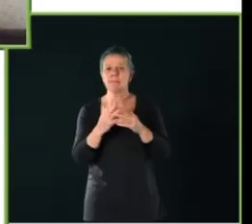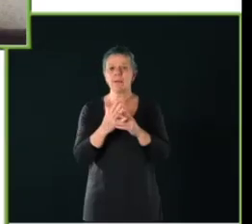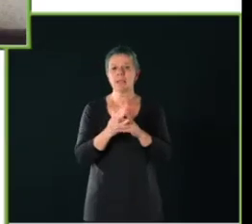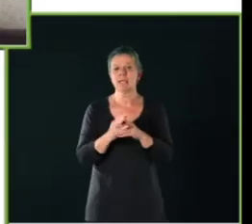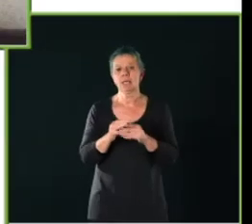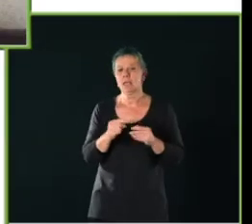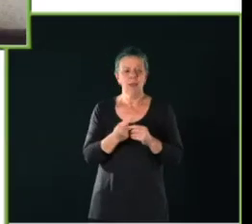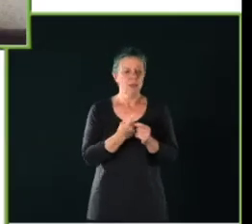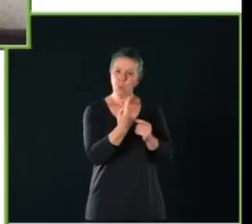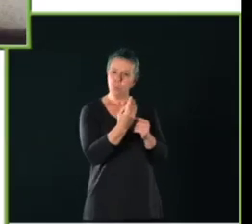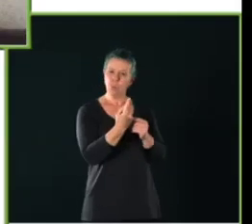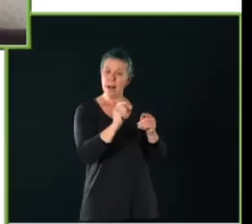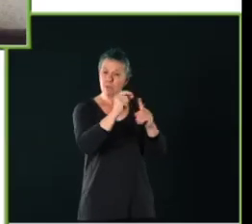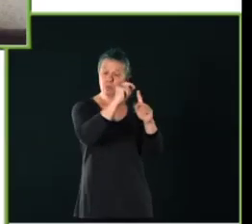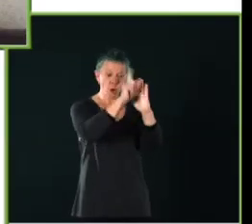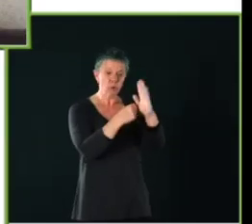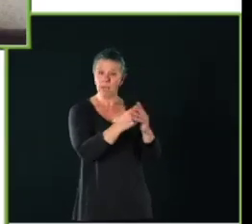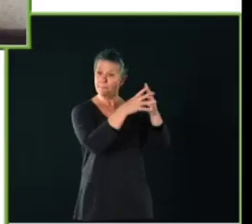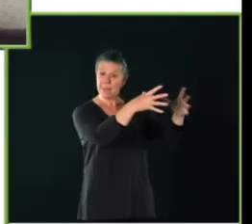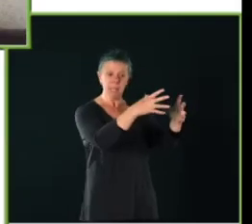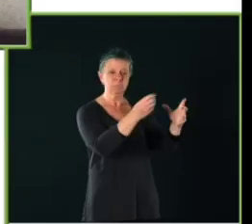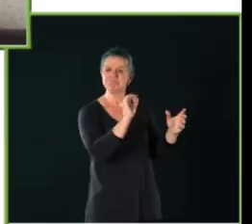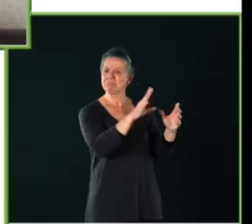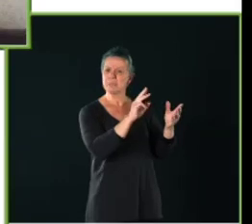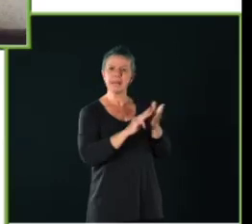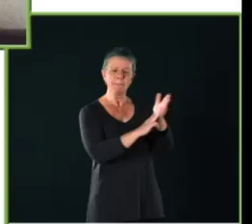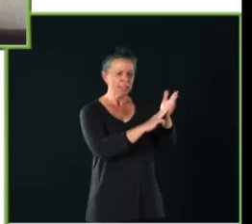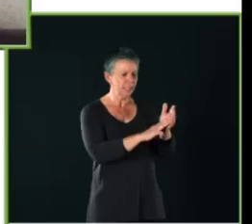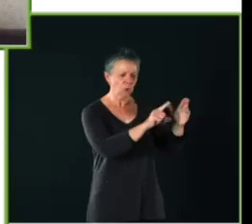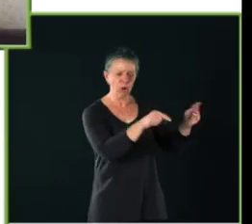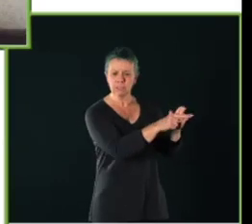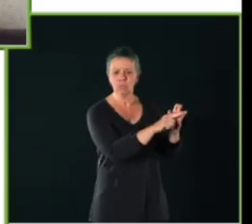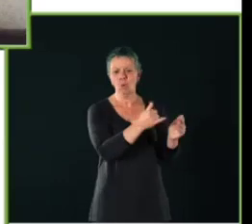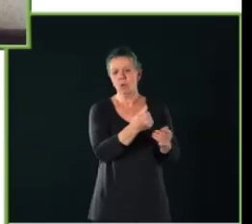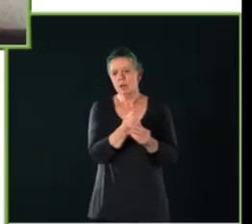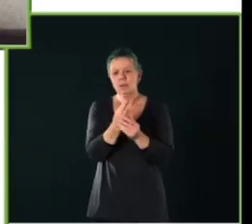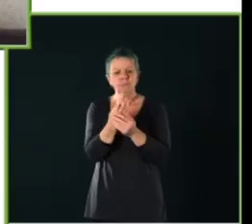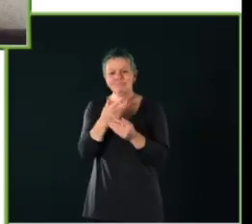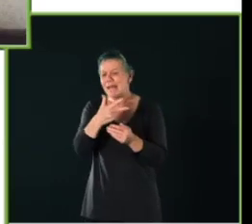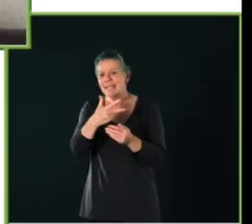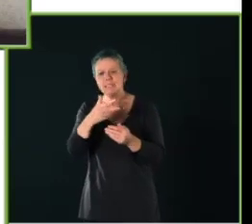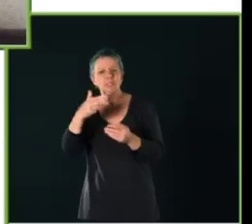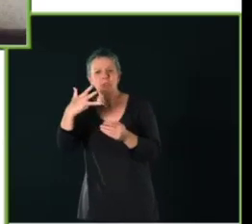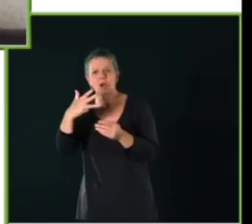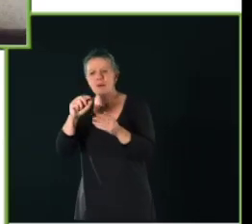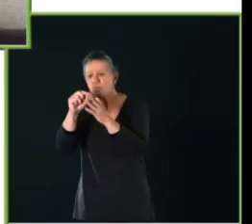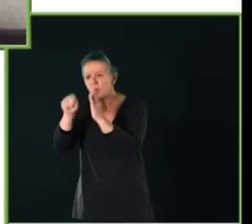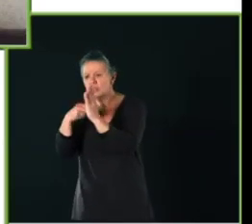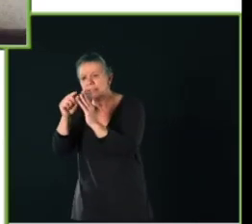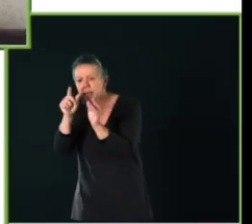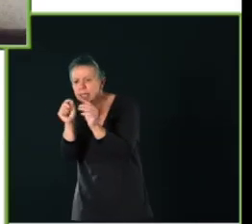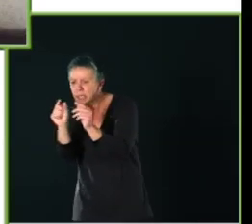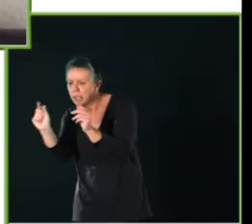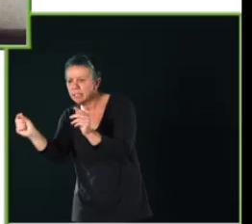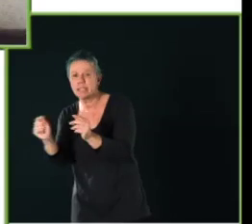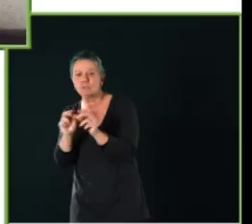projects instead of one $10 million project. We still get things done for the community, but we're saving. All projects need to have a strong